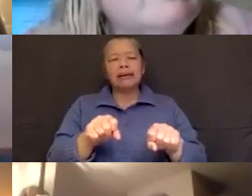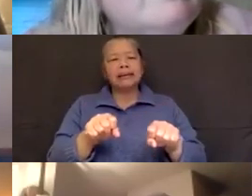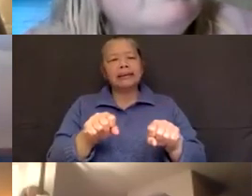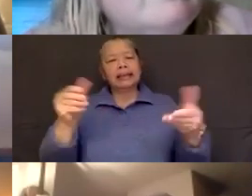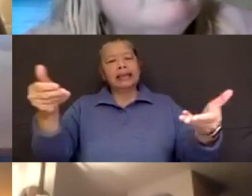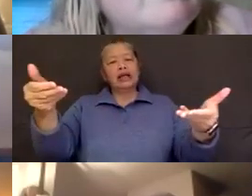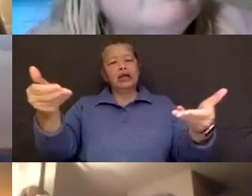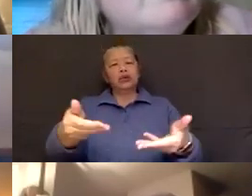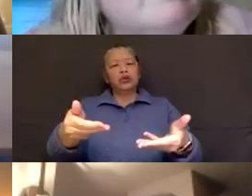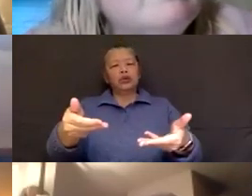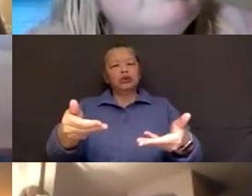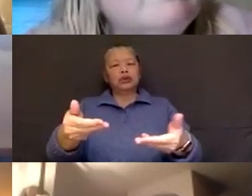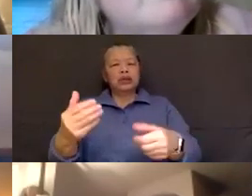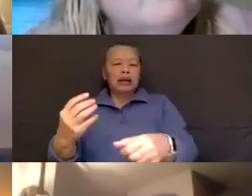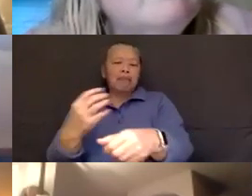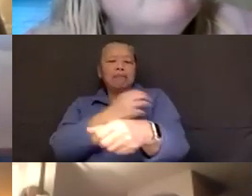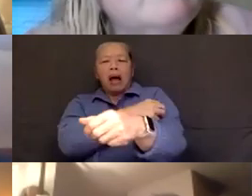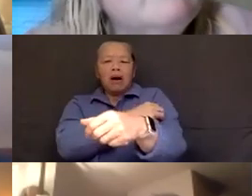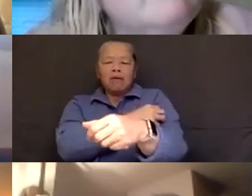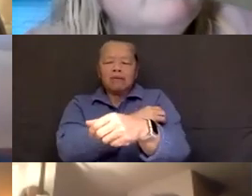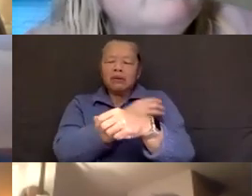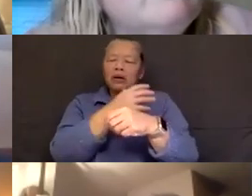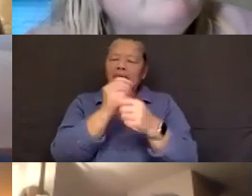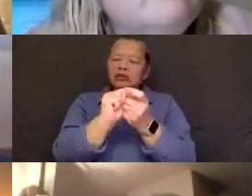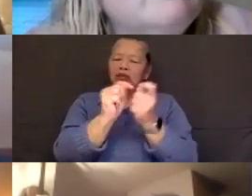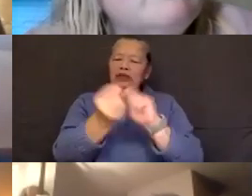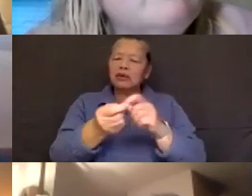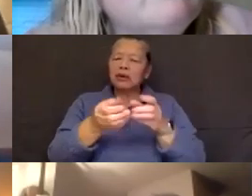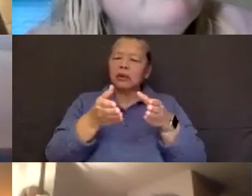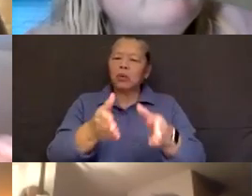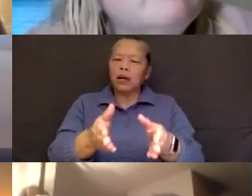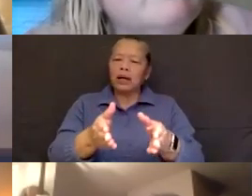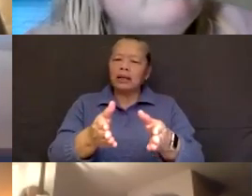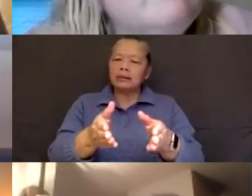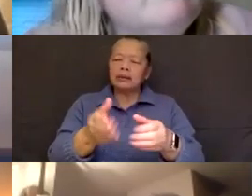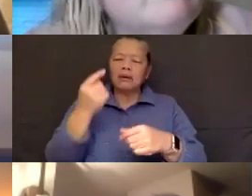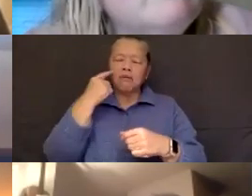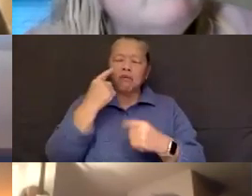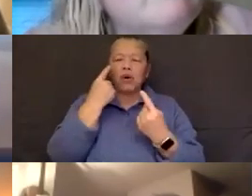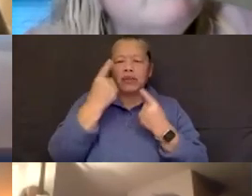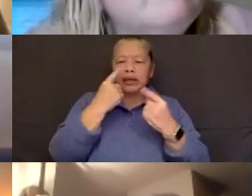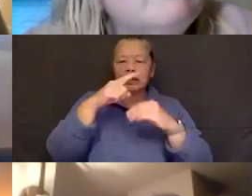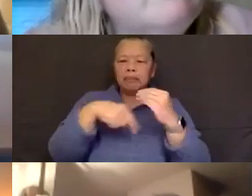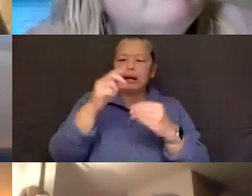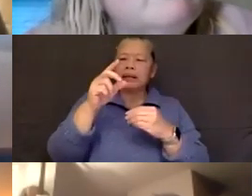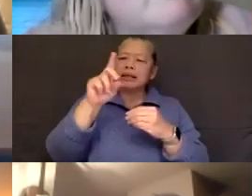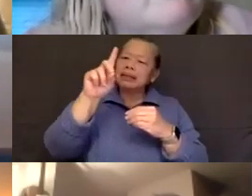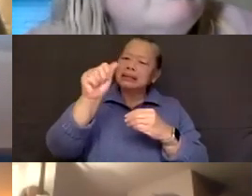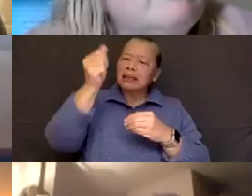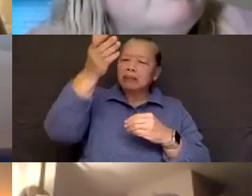introduce powerful and transformative ways of thinking about the disabled God